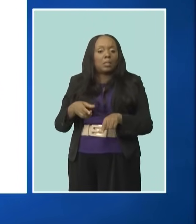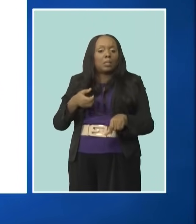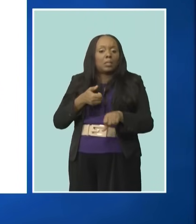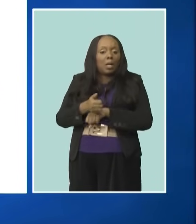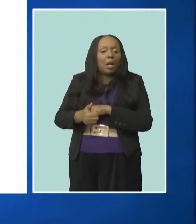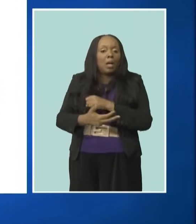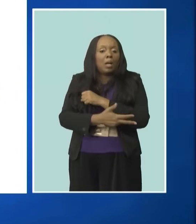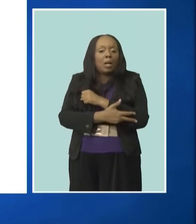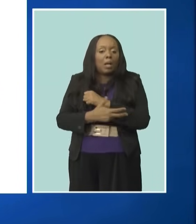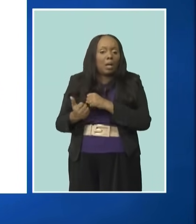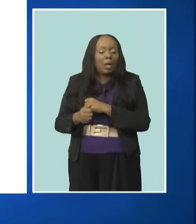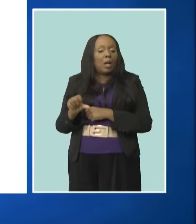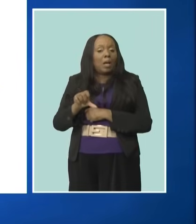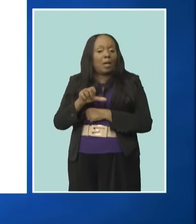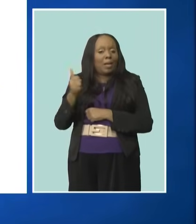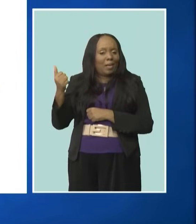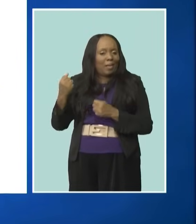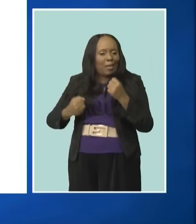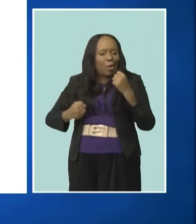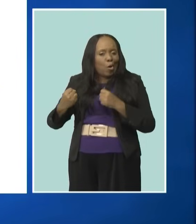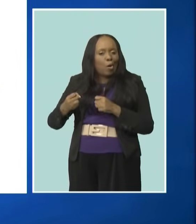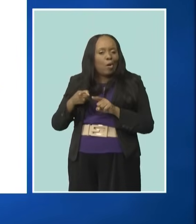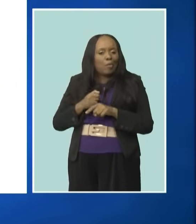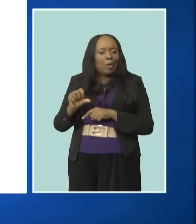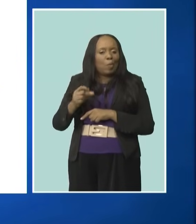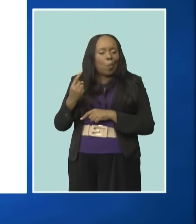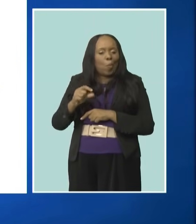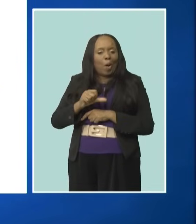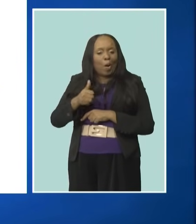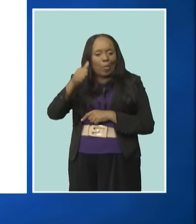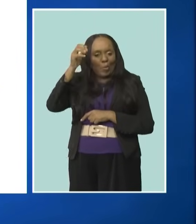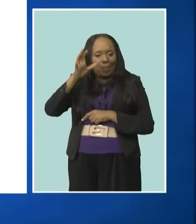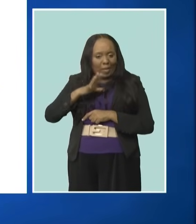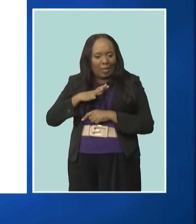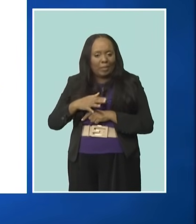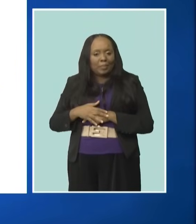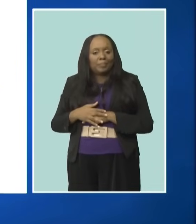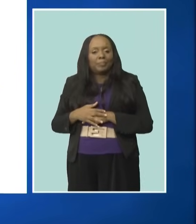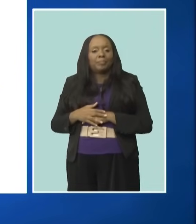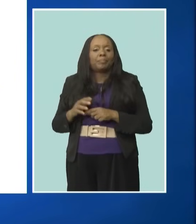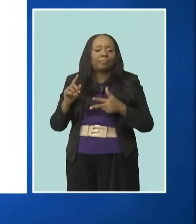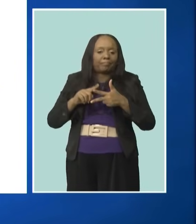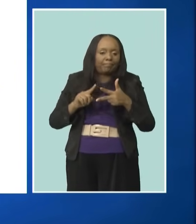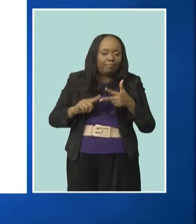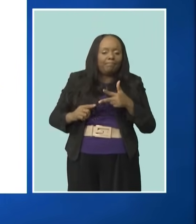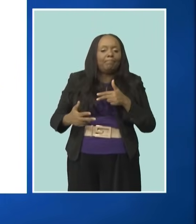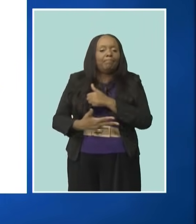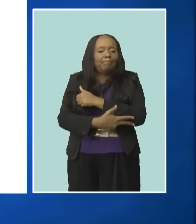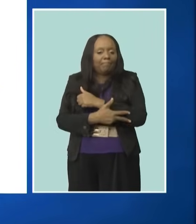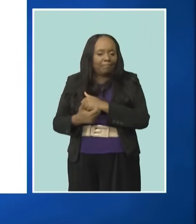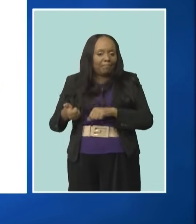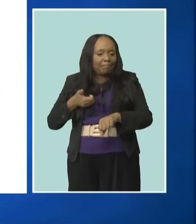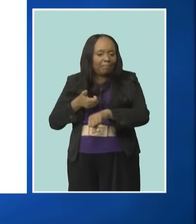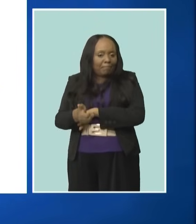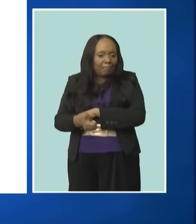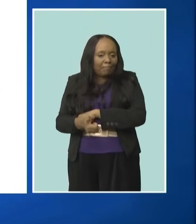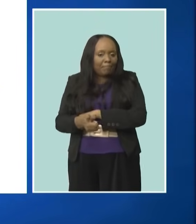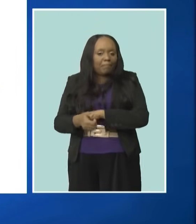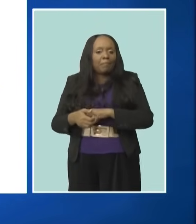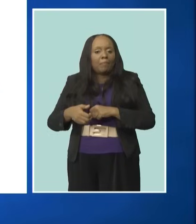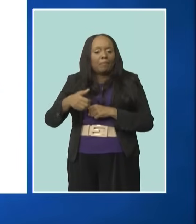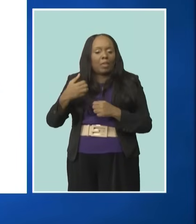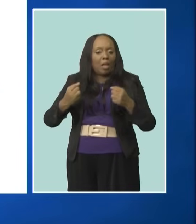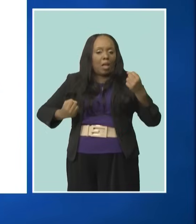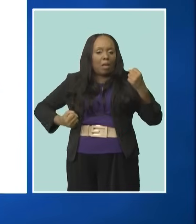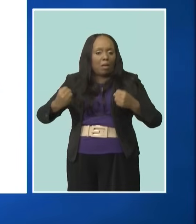Kelman and Bridgman are jointly charged with theft of a car belonging to Kyle Eiffel. Bridgman and Joseph are charged with theft of a